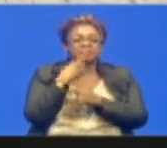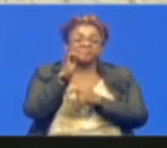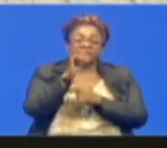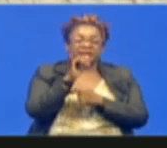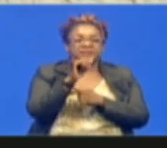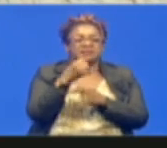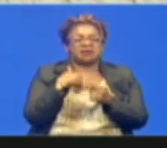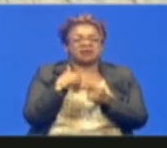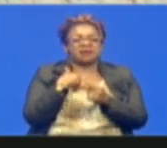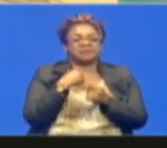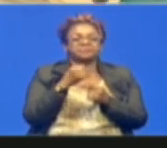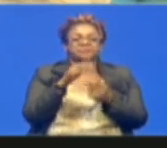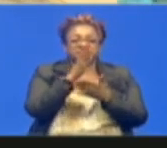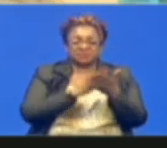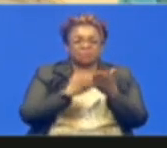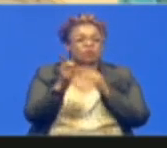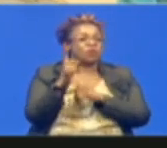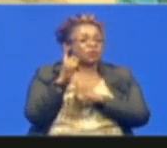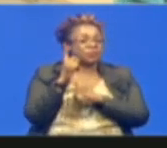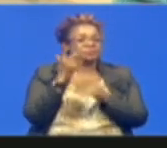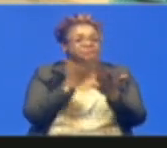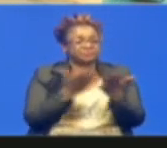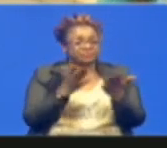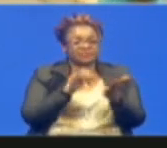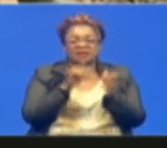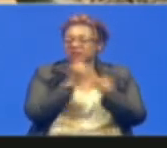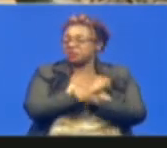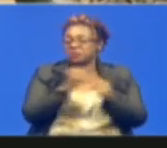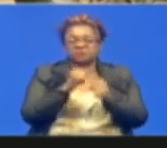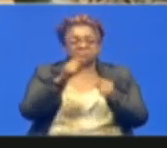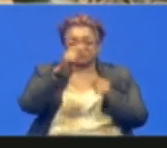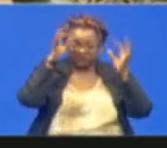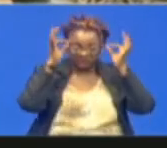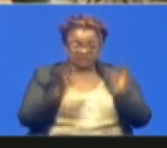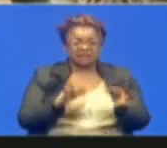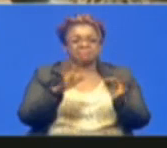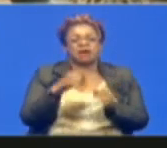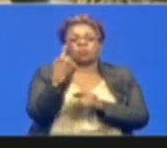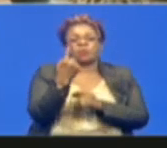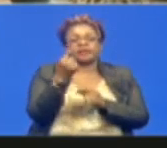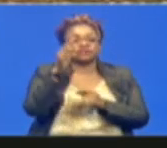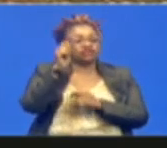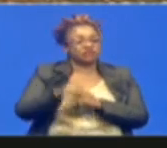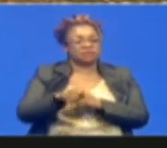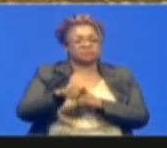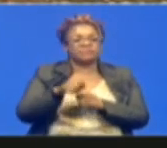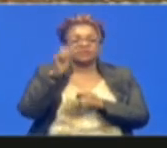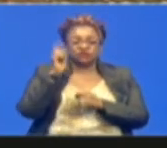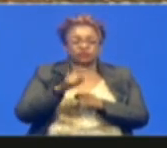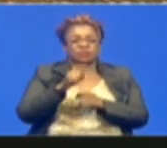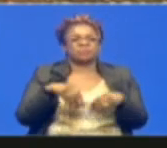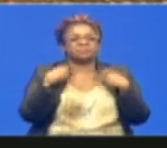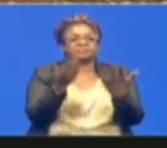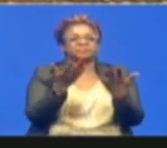weighty issues of law which cannot be determined by a single judge. The judge, however, directed the parties to file their responses before taking